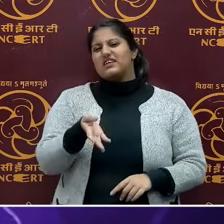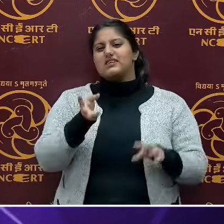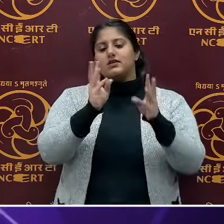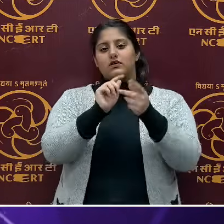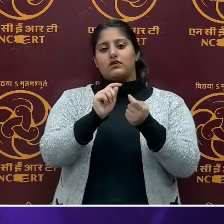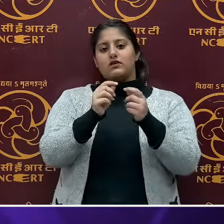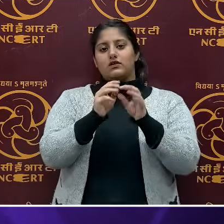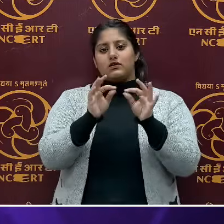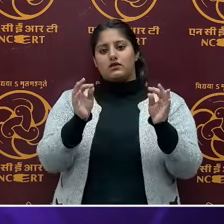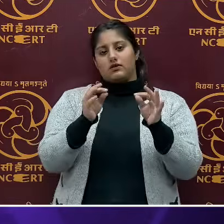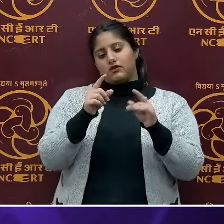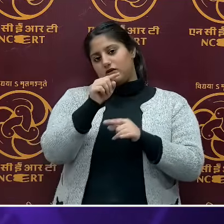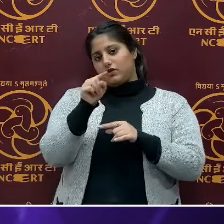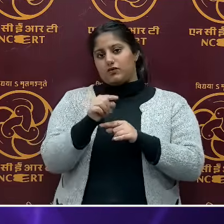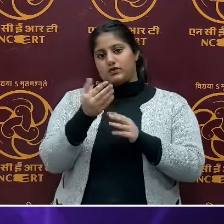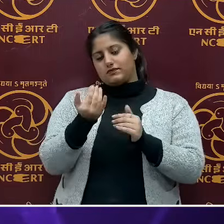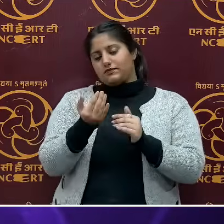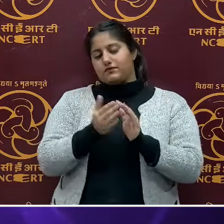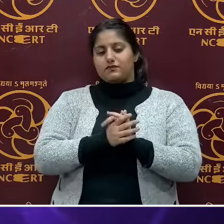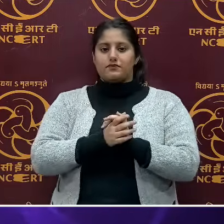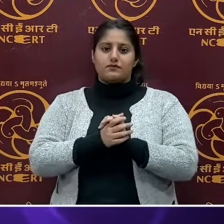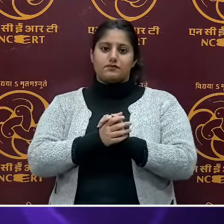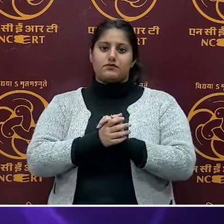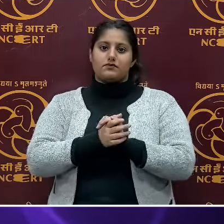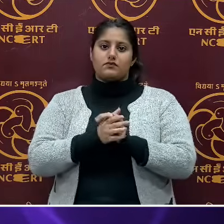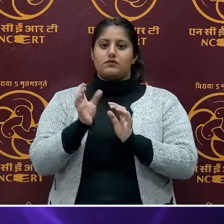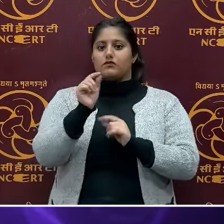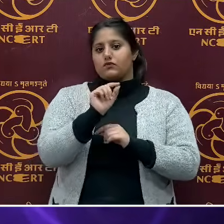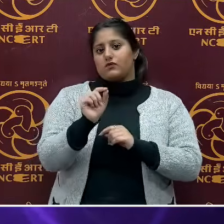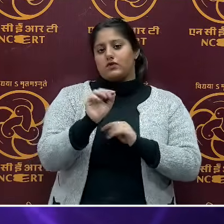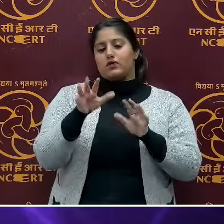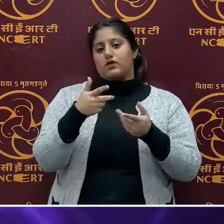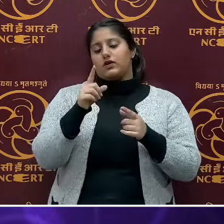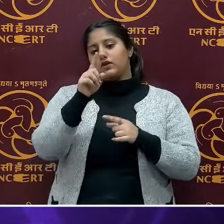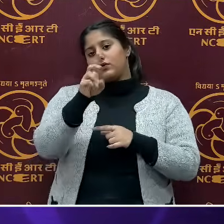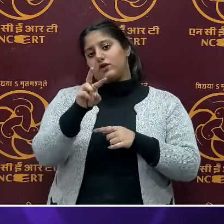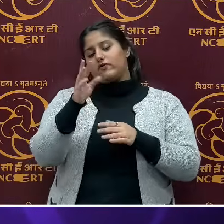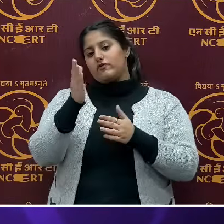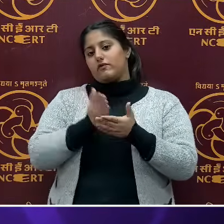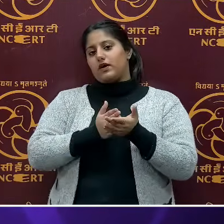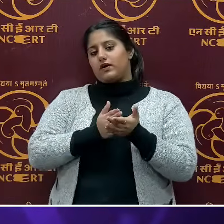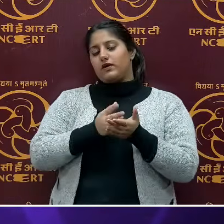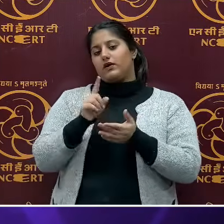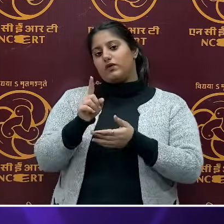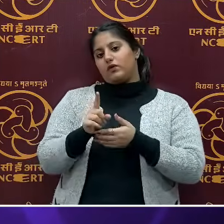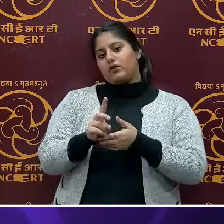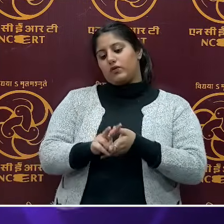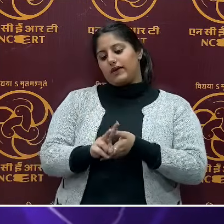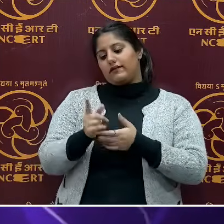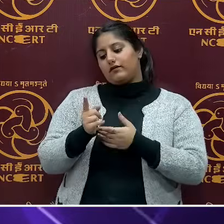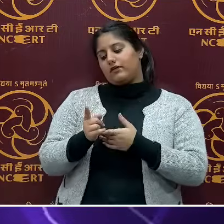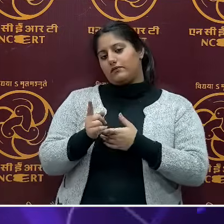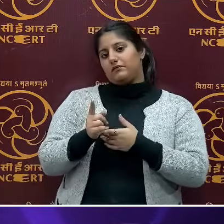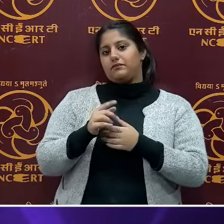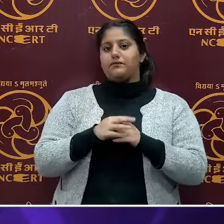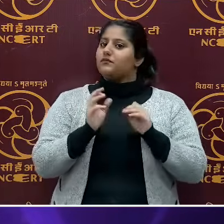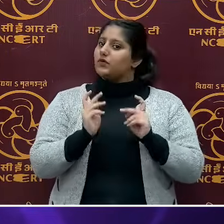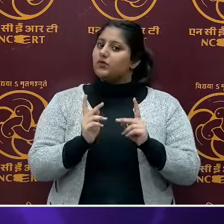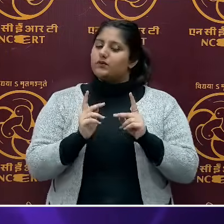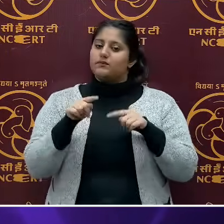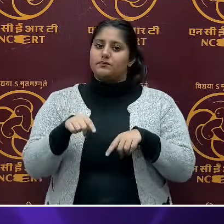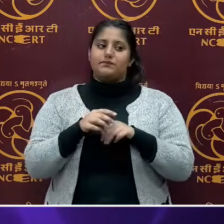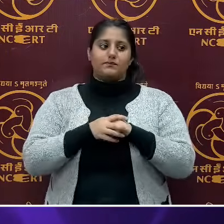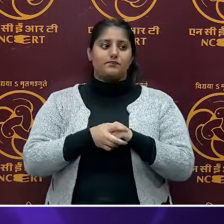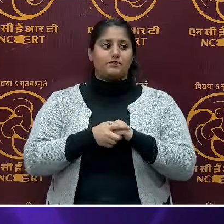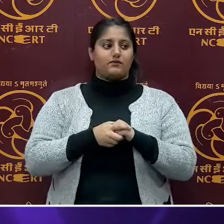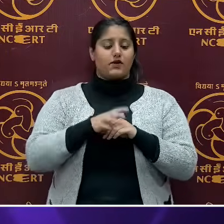into equality sign. Fine. And this can be written as 12 by 21. 21. Fine.